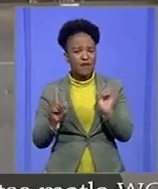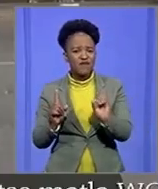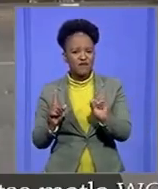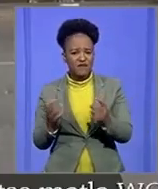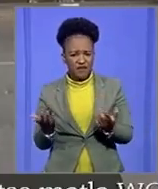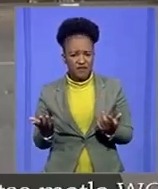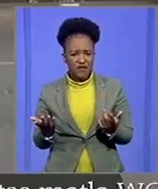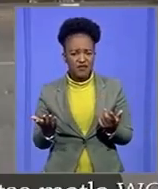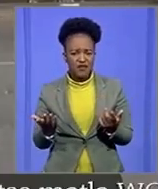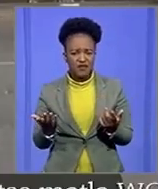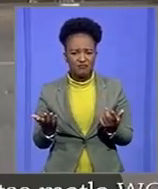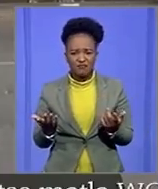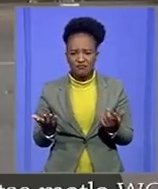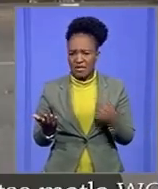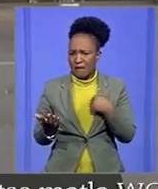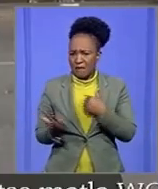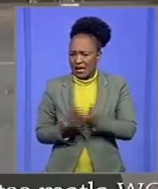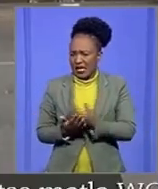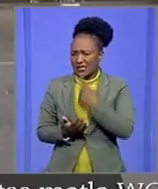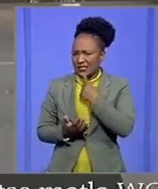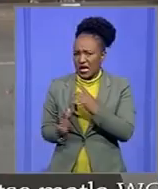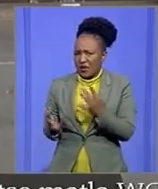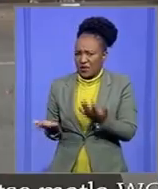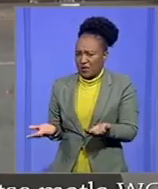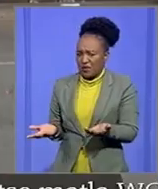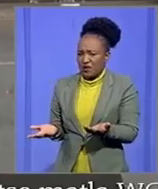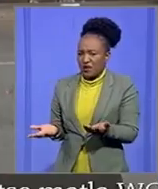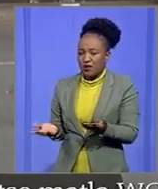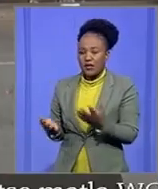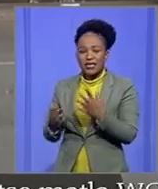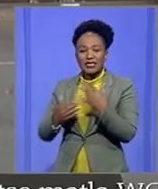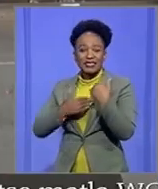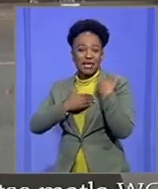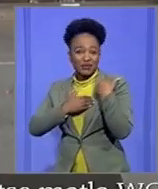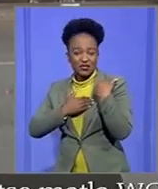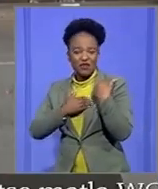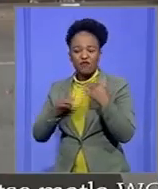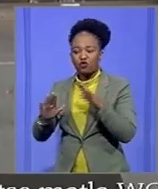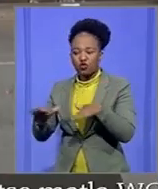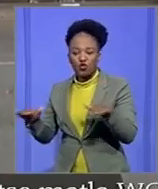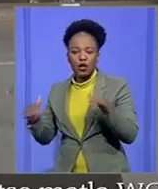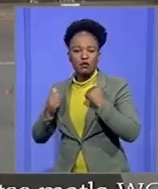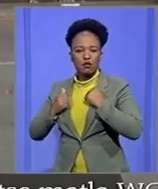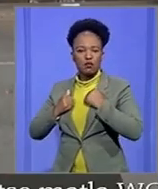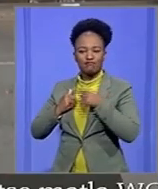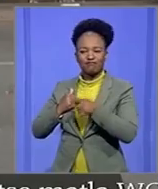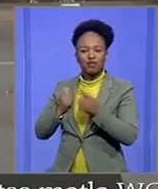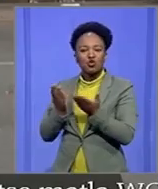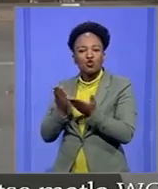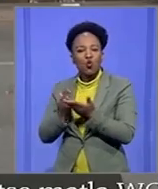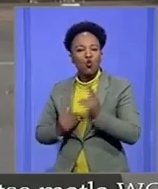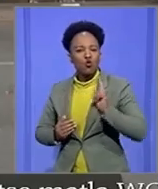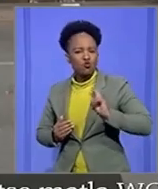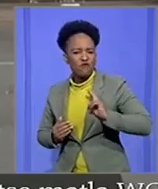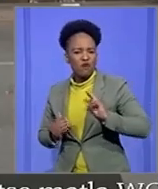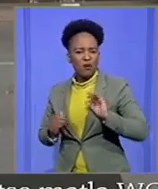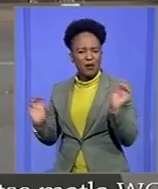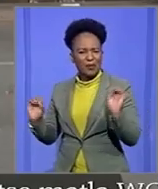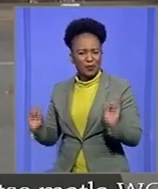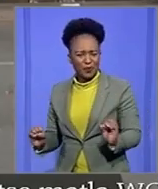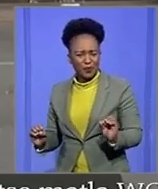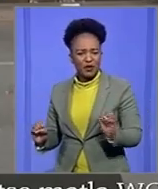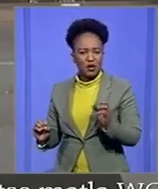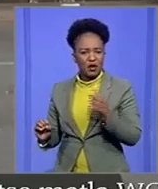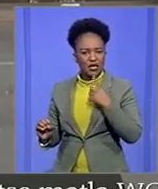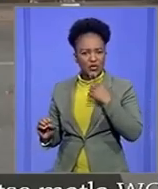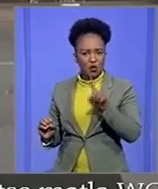And they, how can I say there's no safety for our children there. There's no school uniforms for our children. And they say we